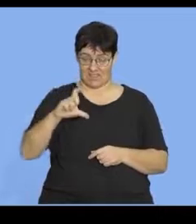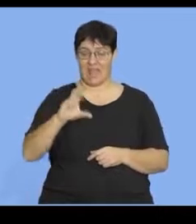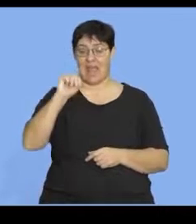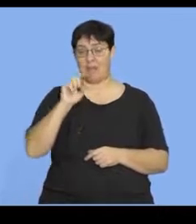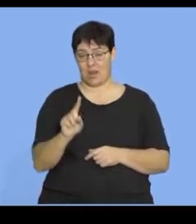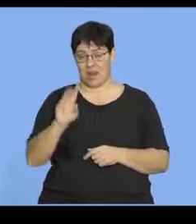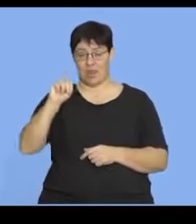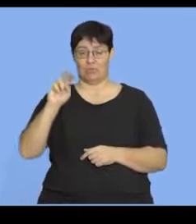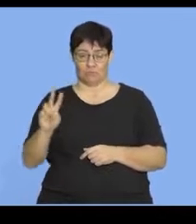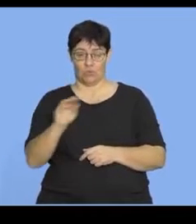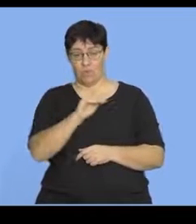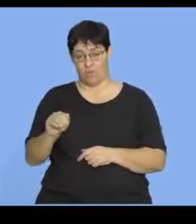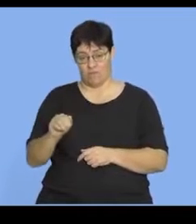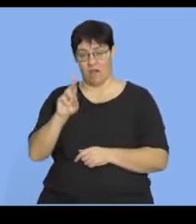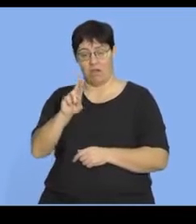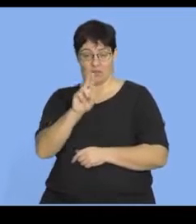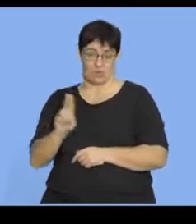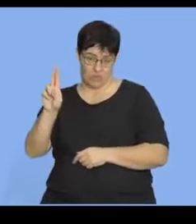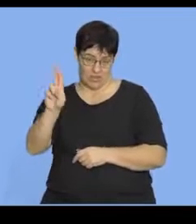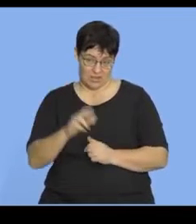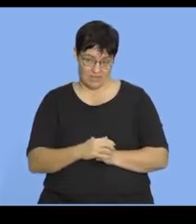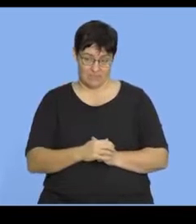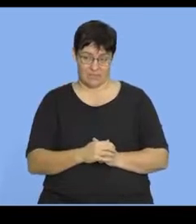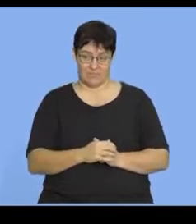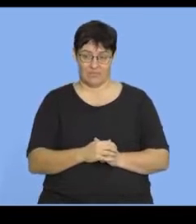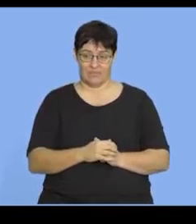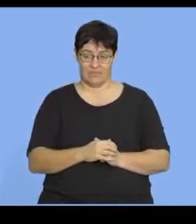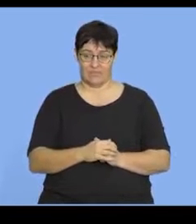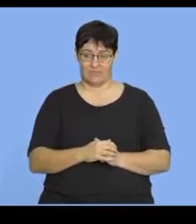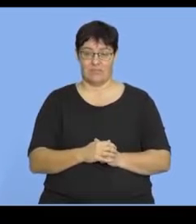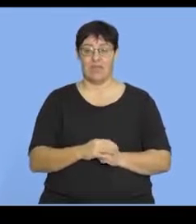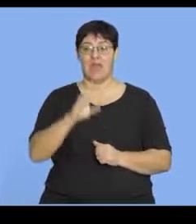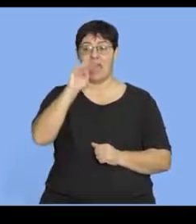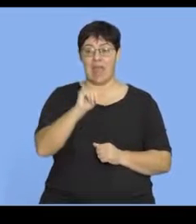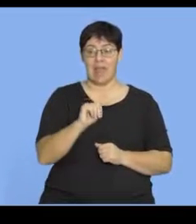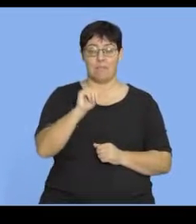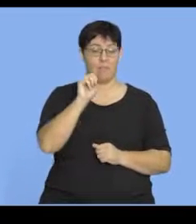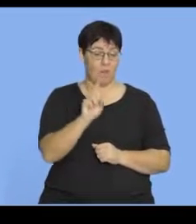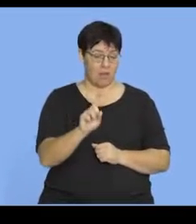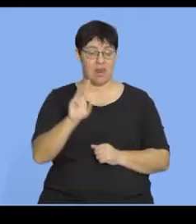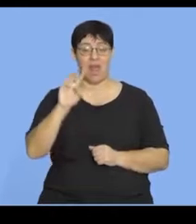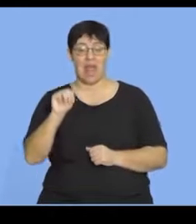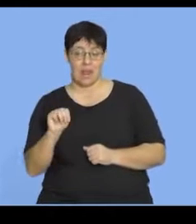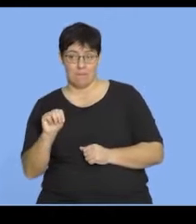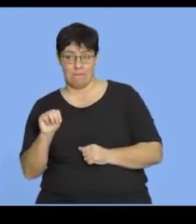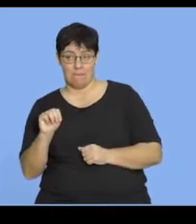m1 m2 over r squared. m1 and m are the same